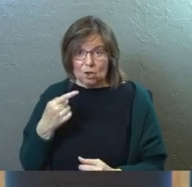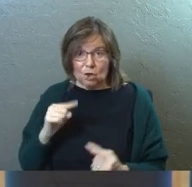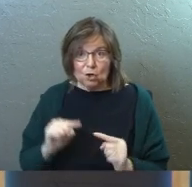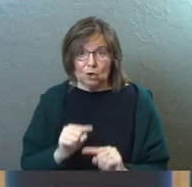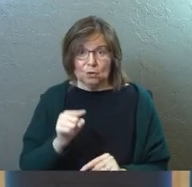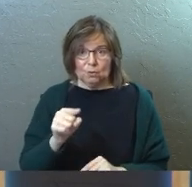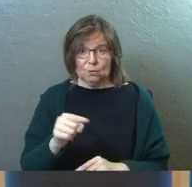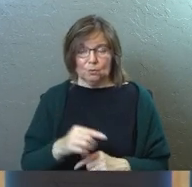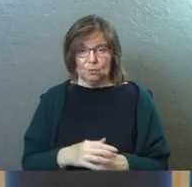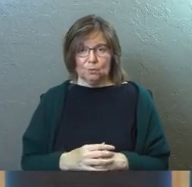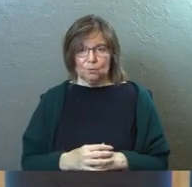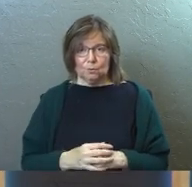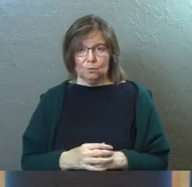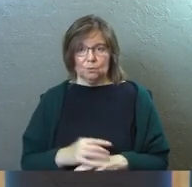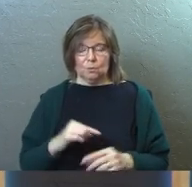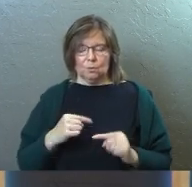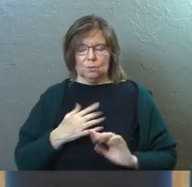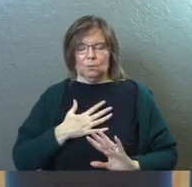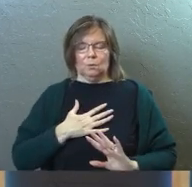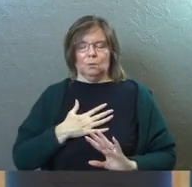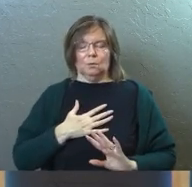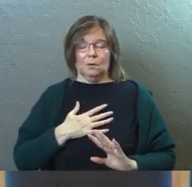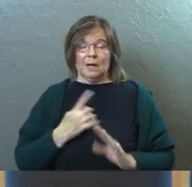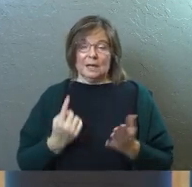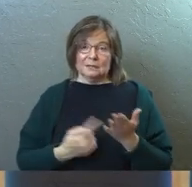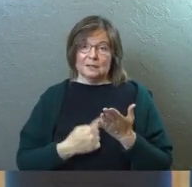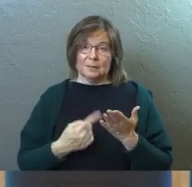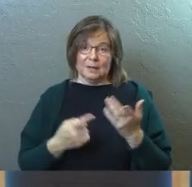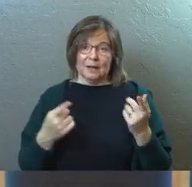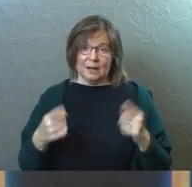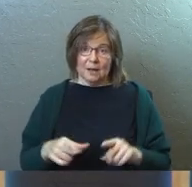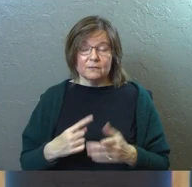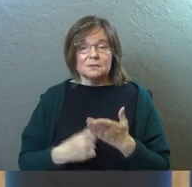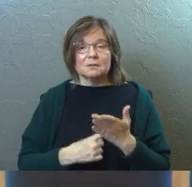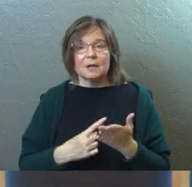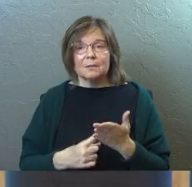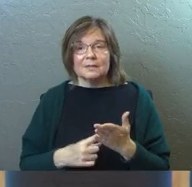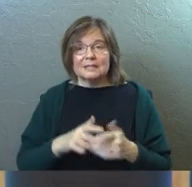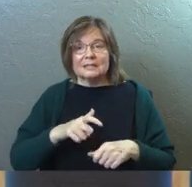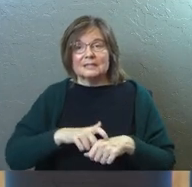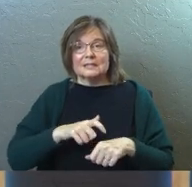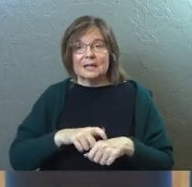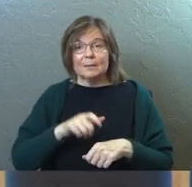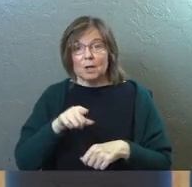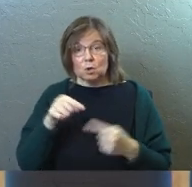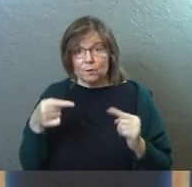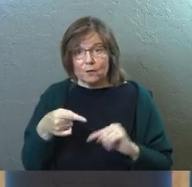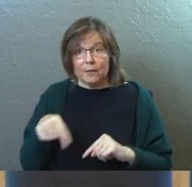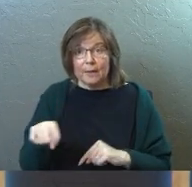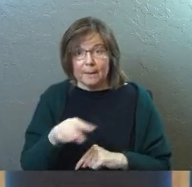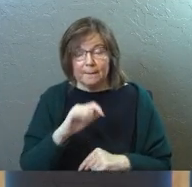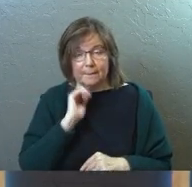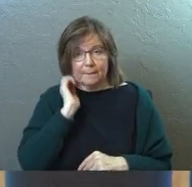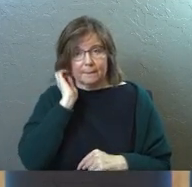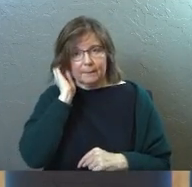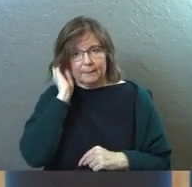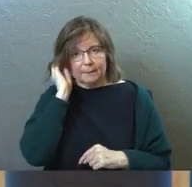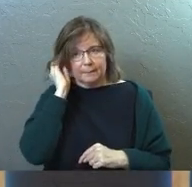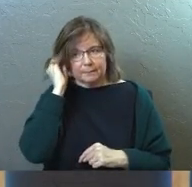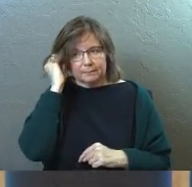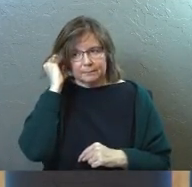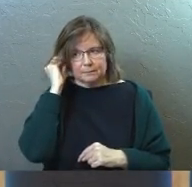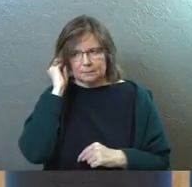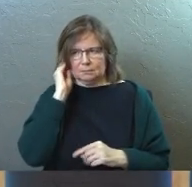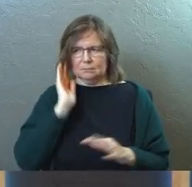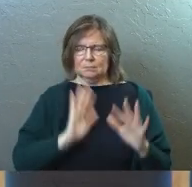you. Yep. And sometimes they have. Sometimes it's the times that you've hurt them. Well,